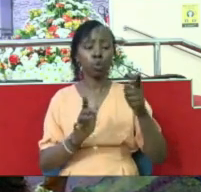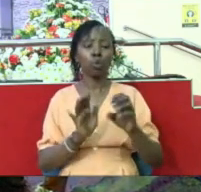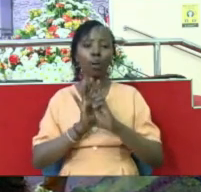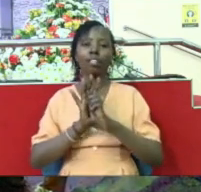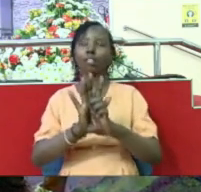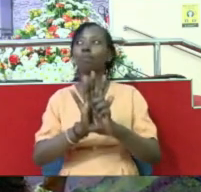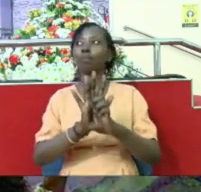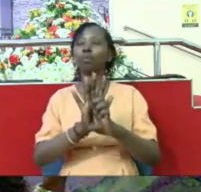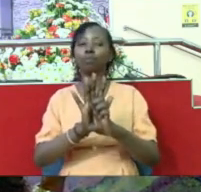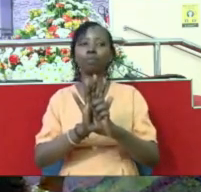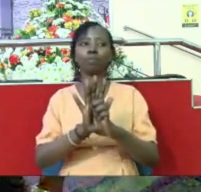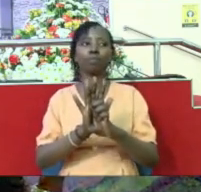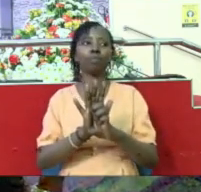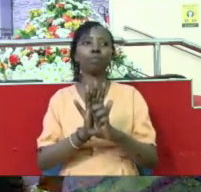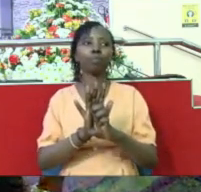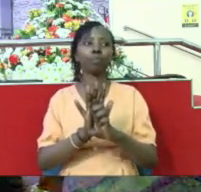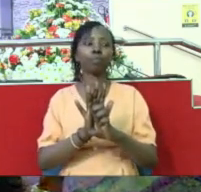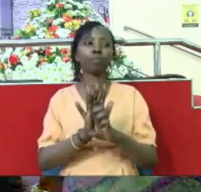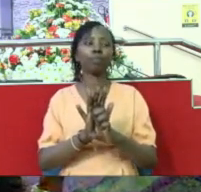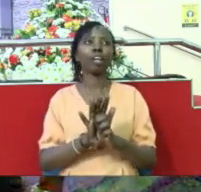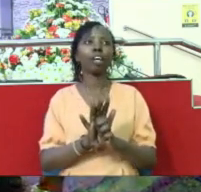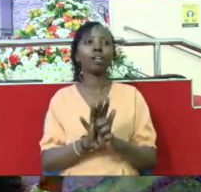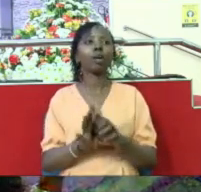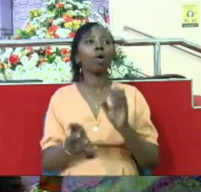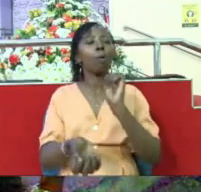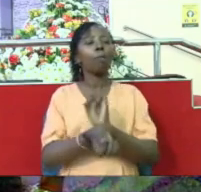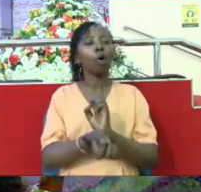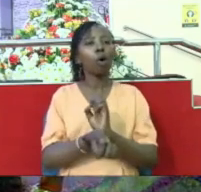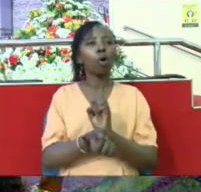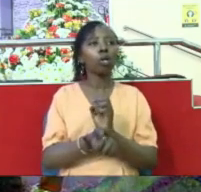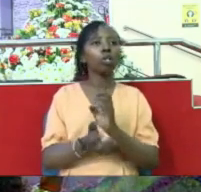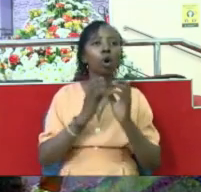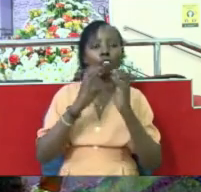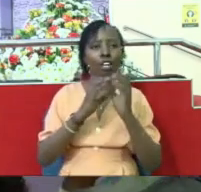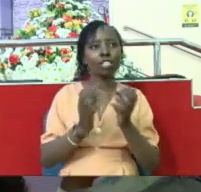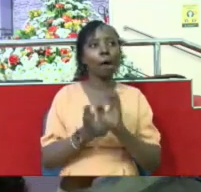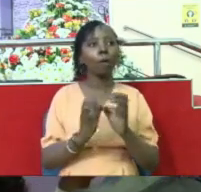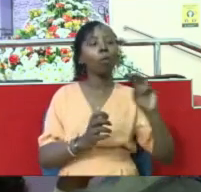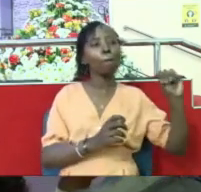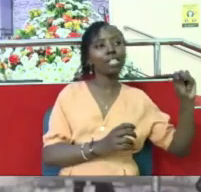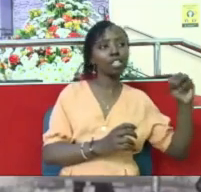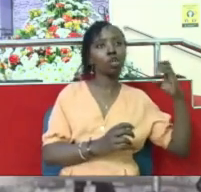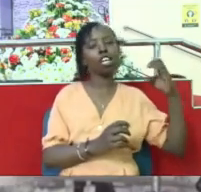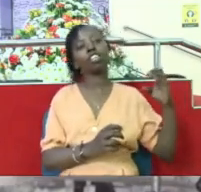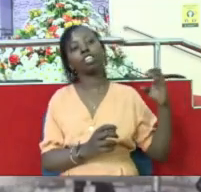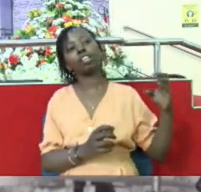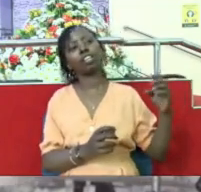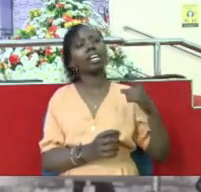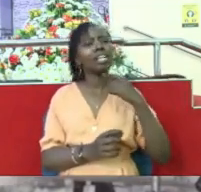He mentioned those northern Macedonian churches. And he said, let them not outdo